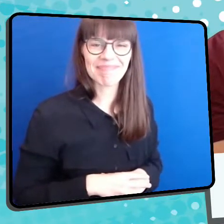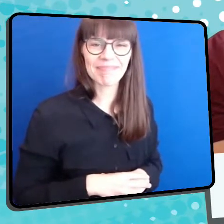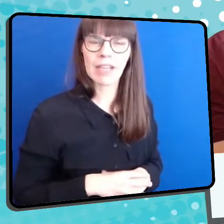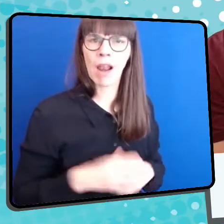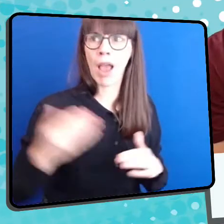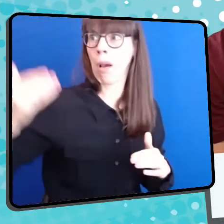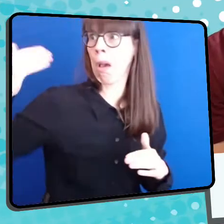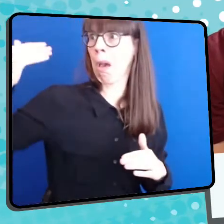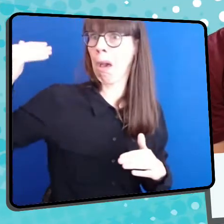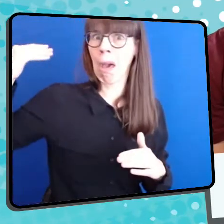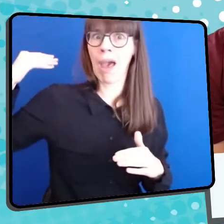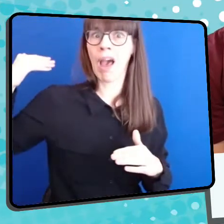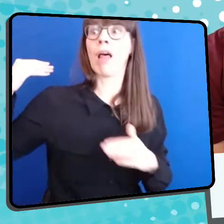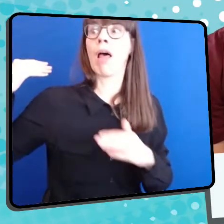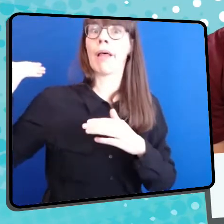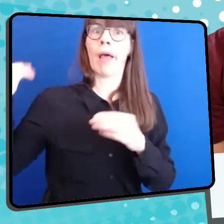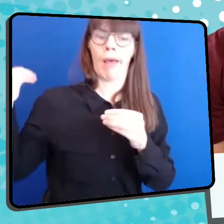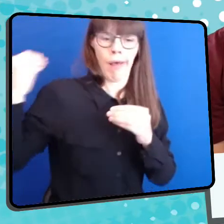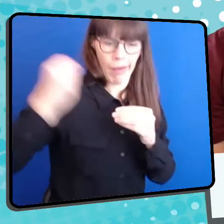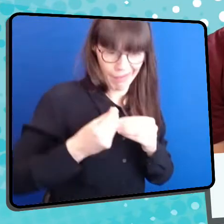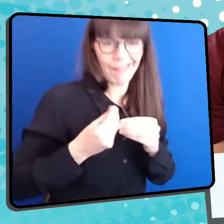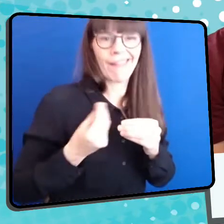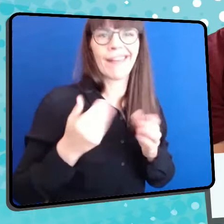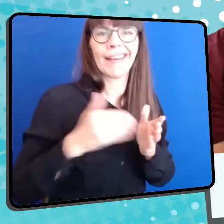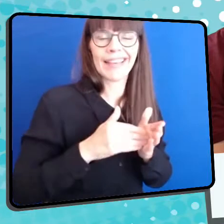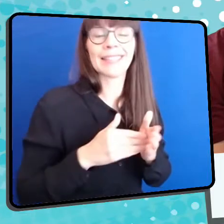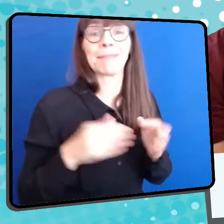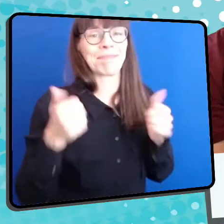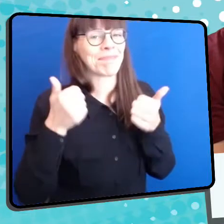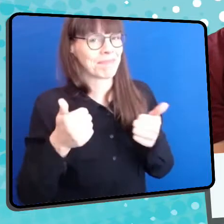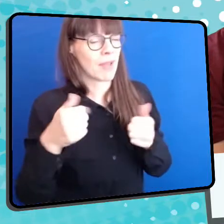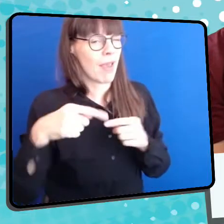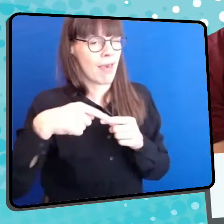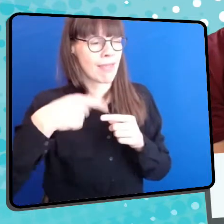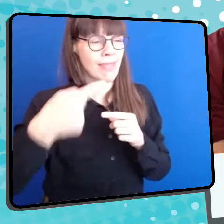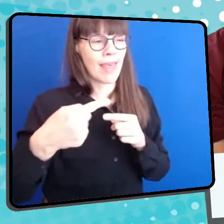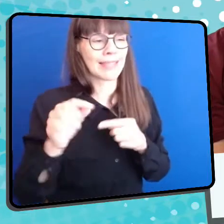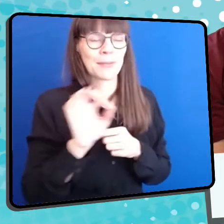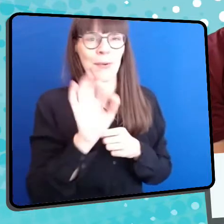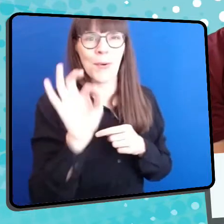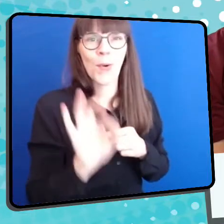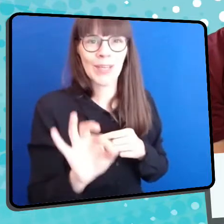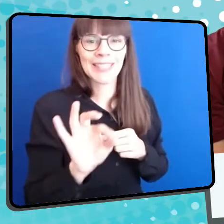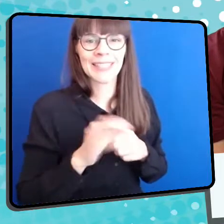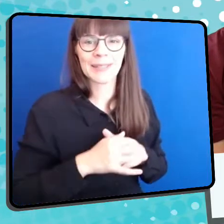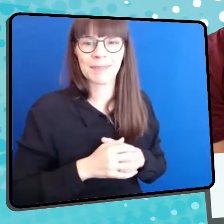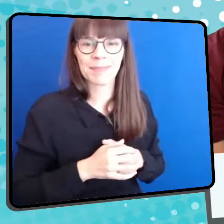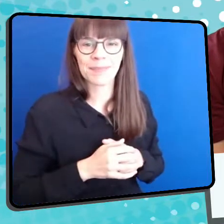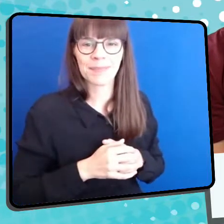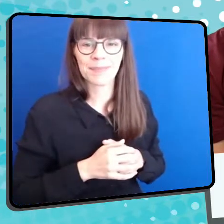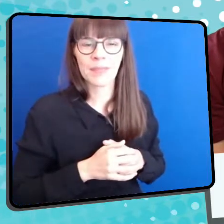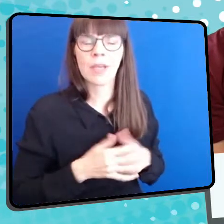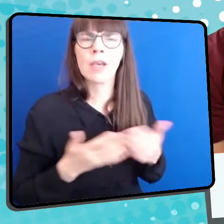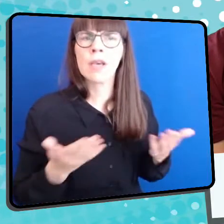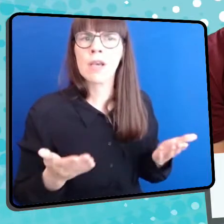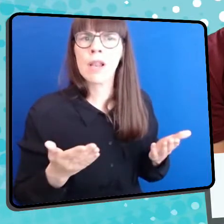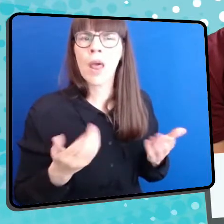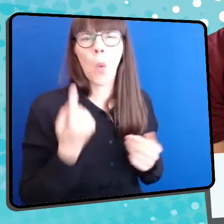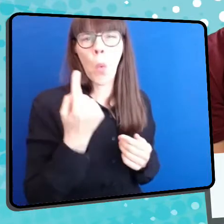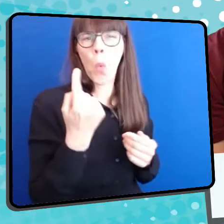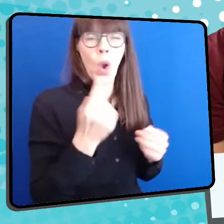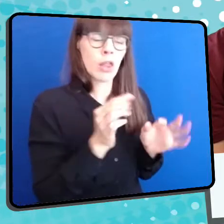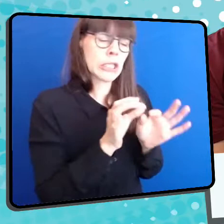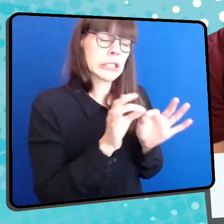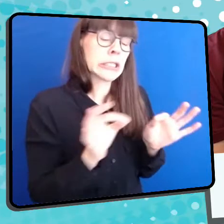it. Yeah, very cool. Okay, cool. Next question. So, if we can keep it to sort of like no more than about a sentence or